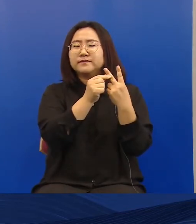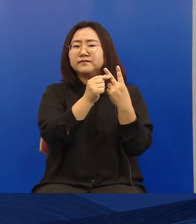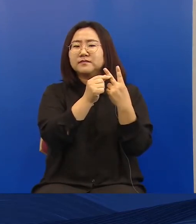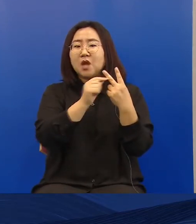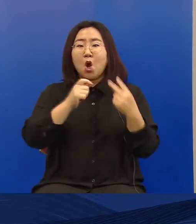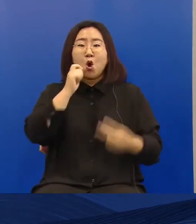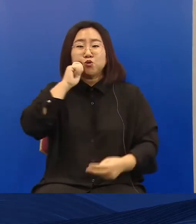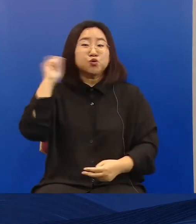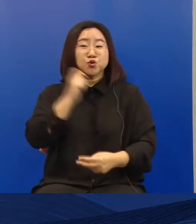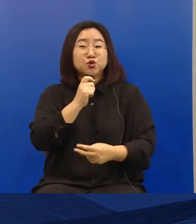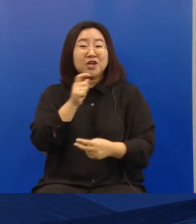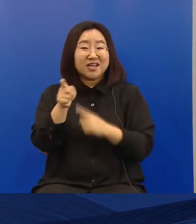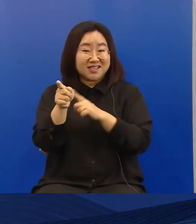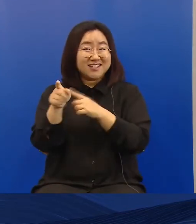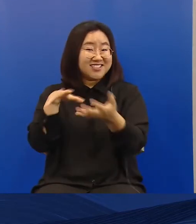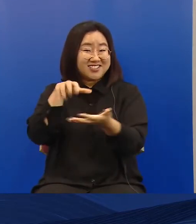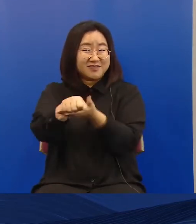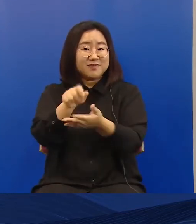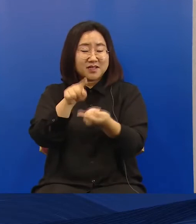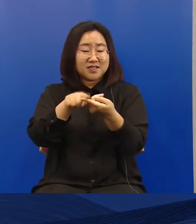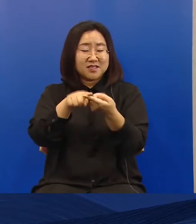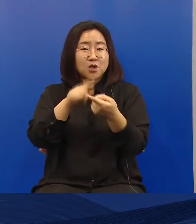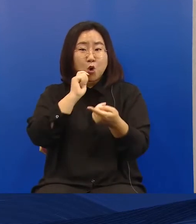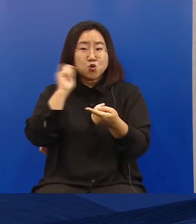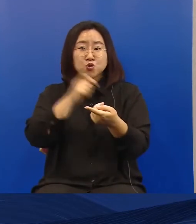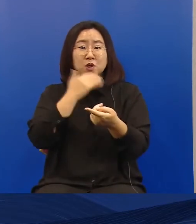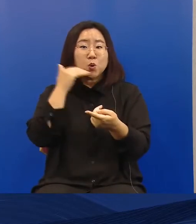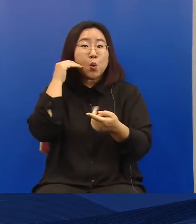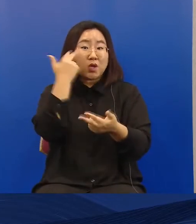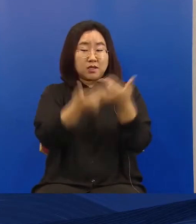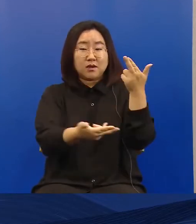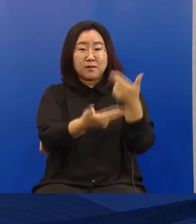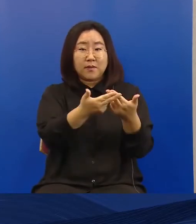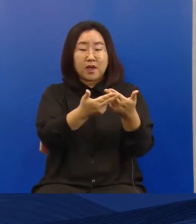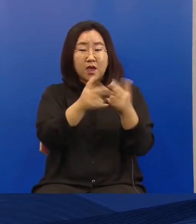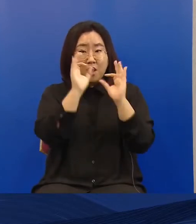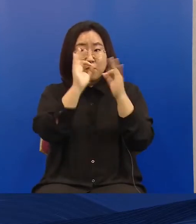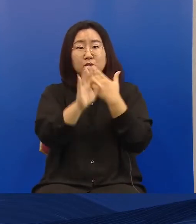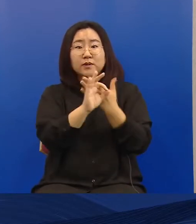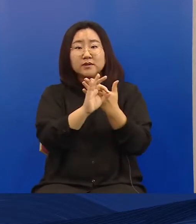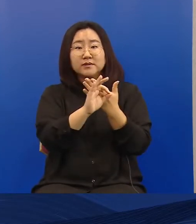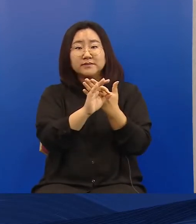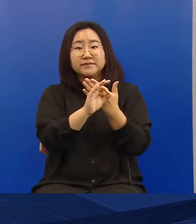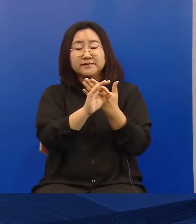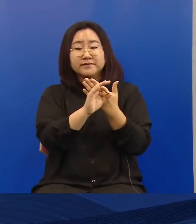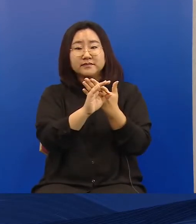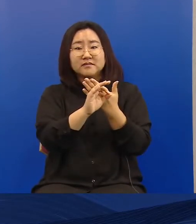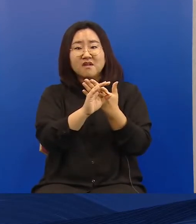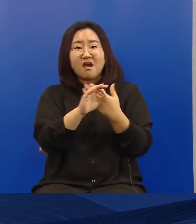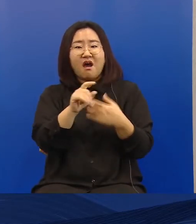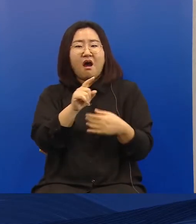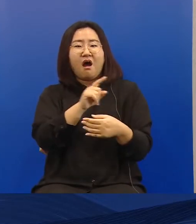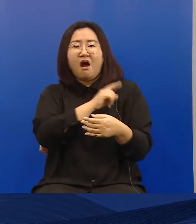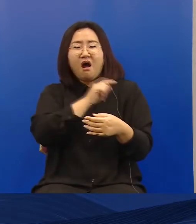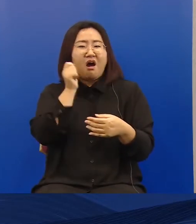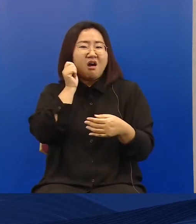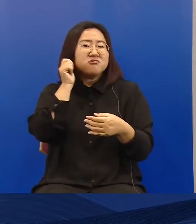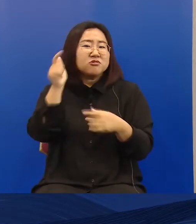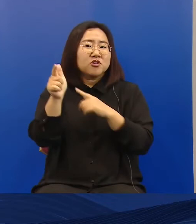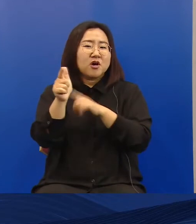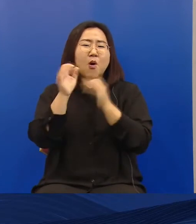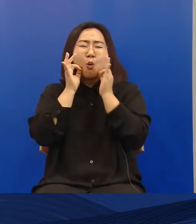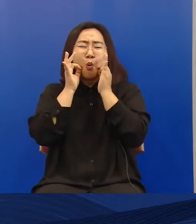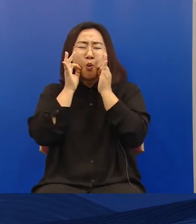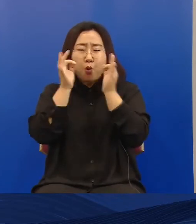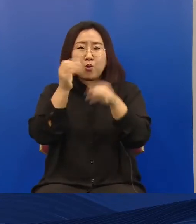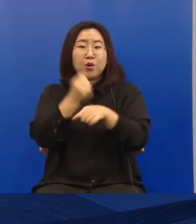Ukraine. The Deaf Association in Ukraine, known as UTOG, has been outstanding in their